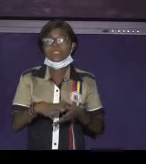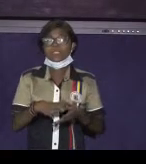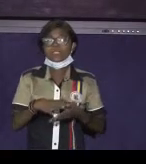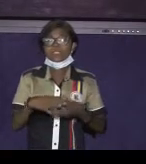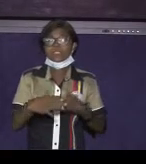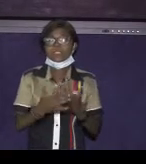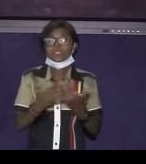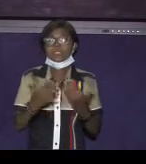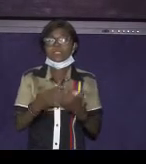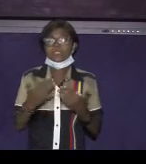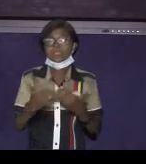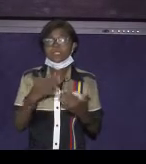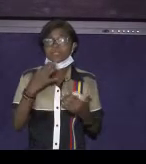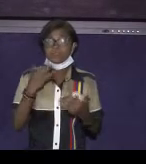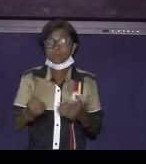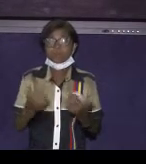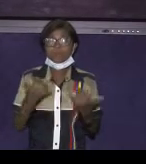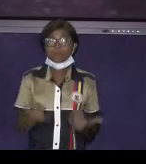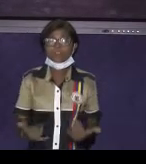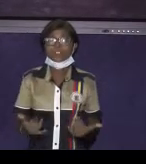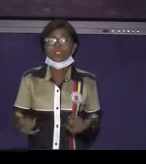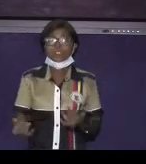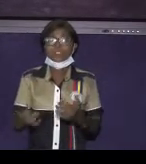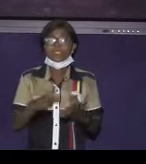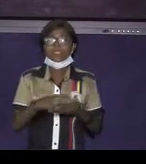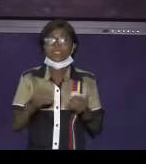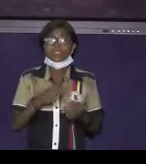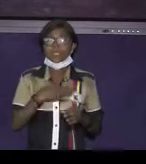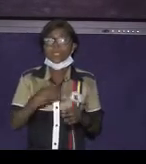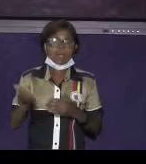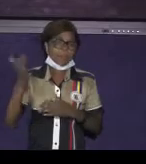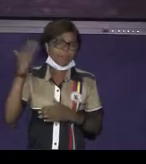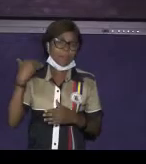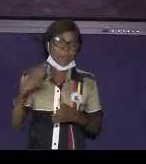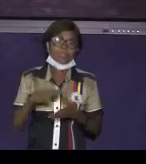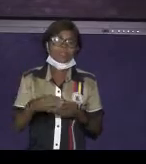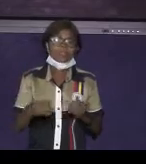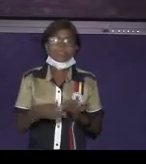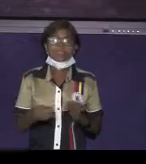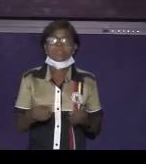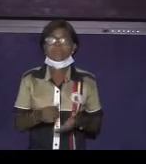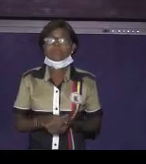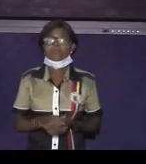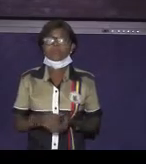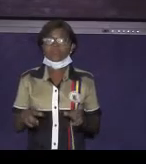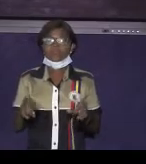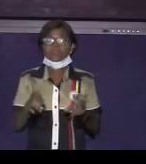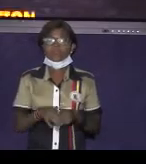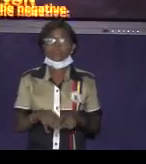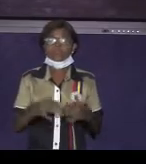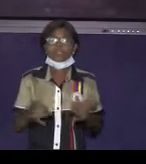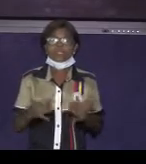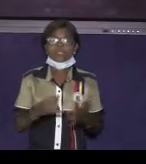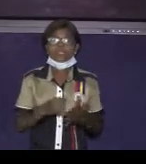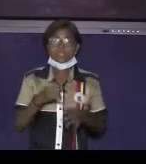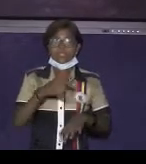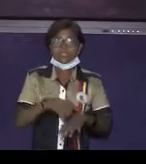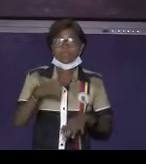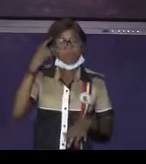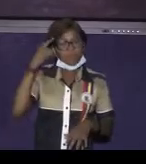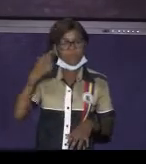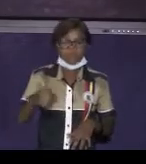tense, how to form negative sentences even with imperative sentences. So it's time for me